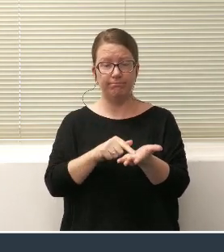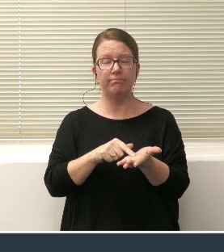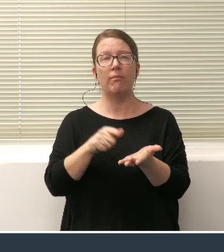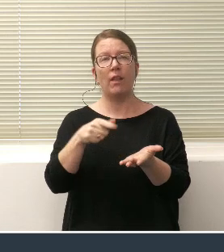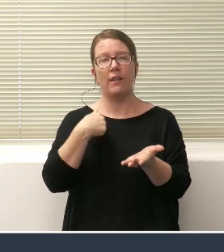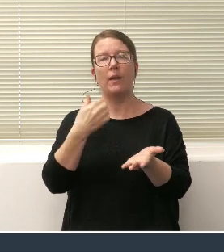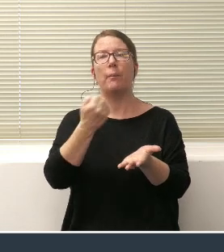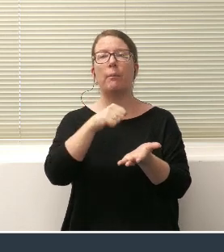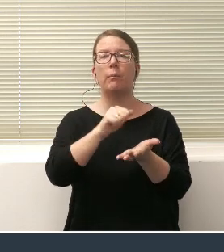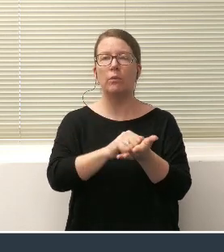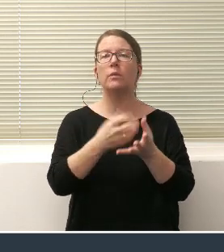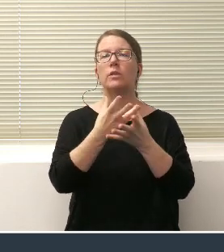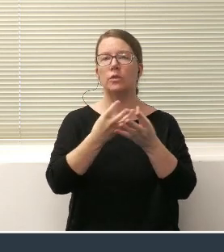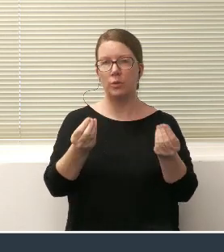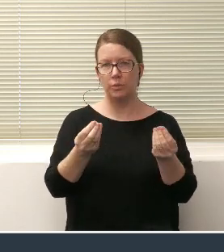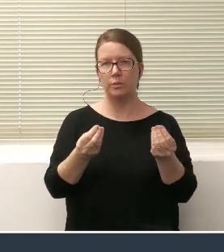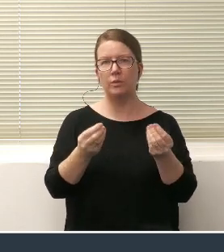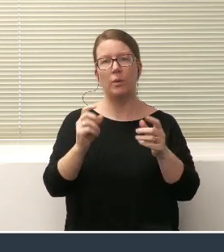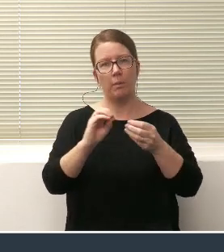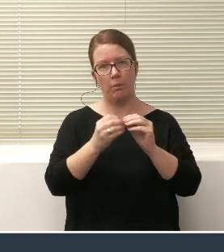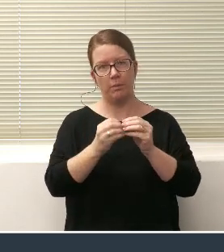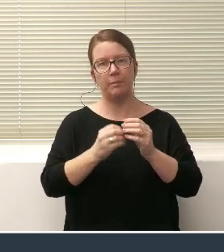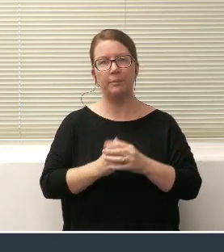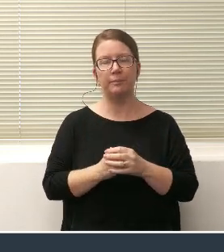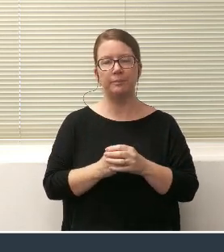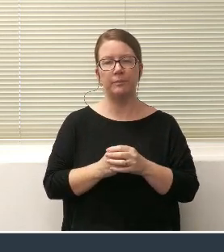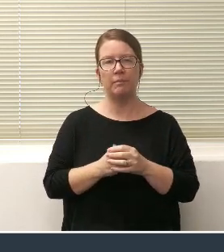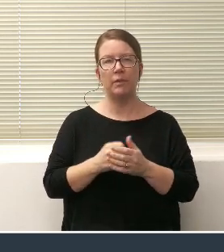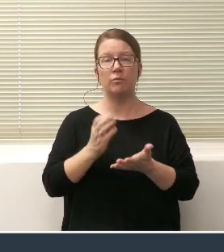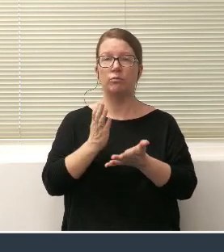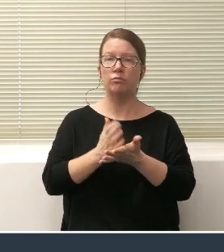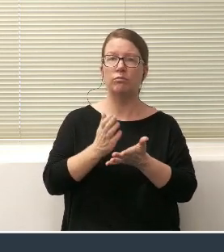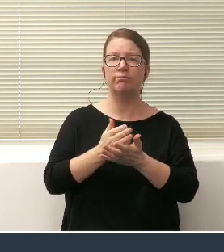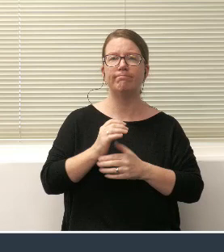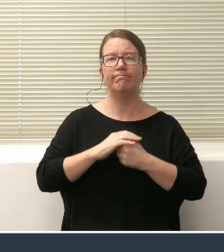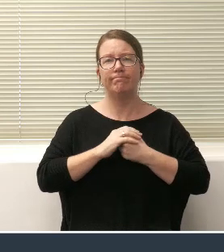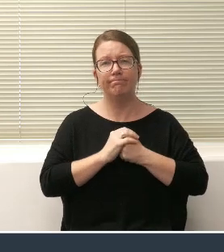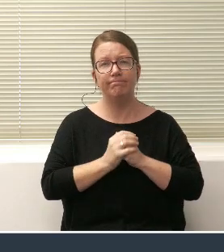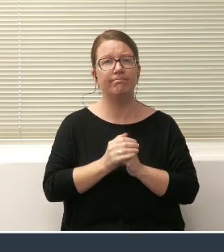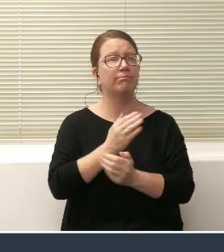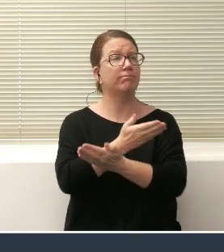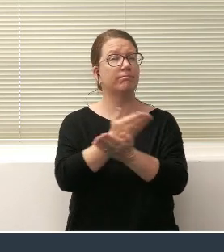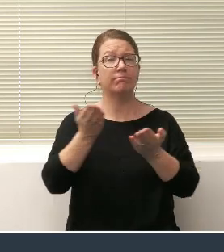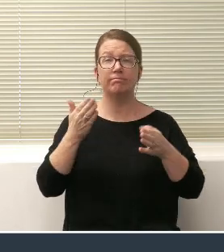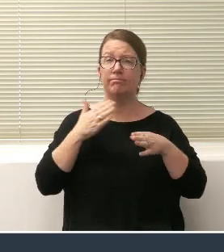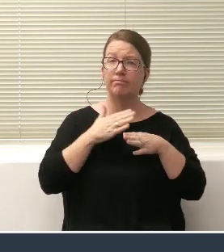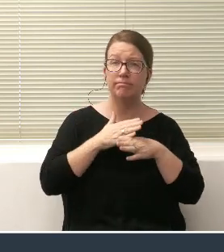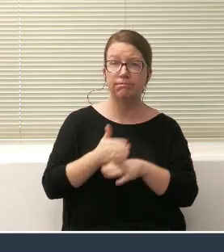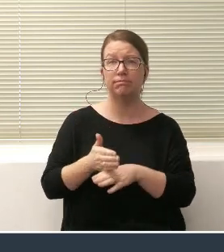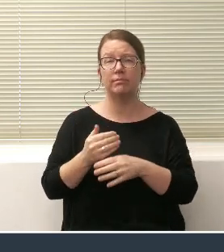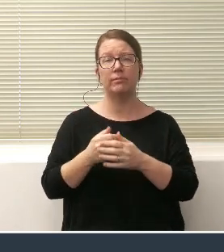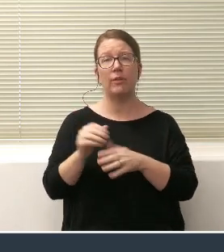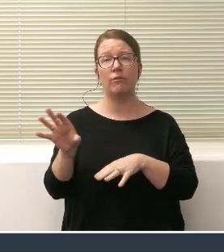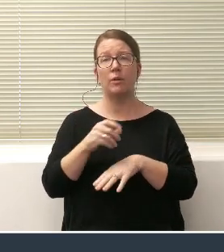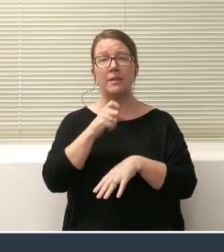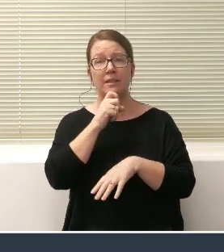is an appropriate solution to that dilemma. So I really appreciate all the work that's gone in from staff and